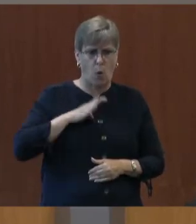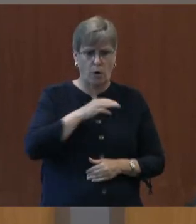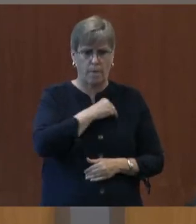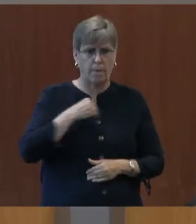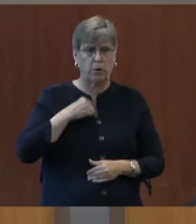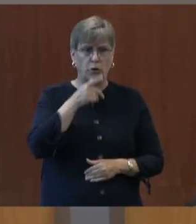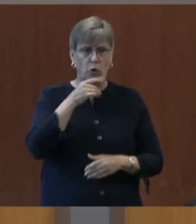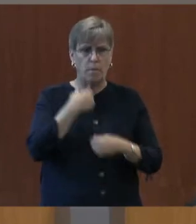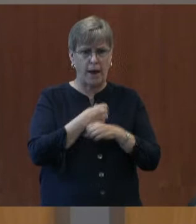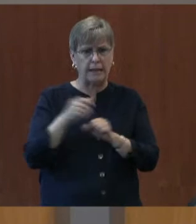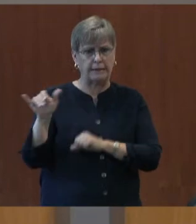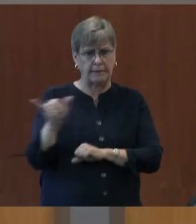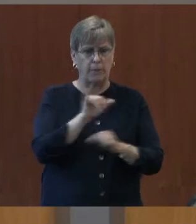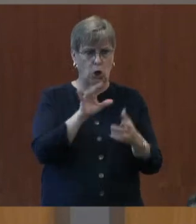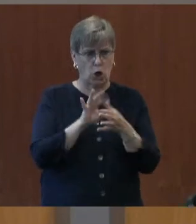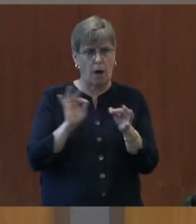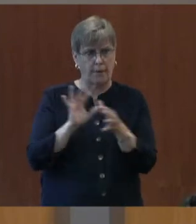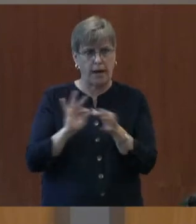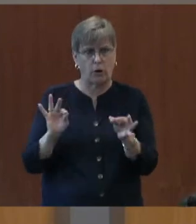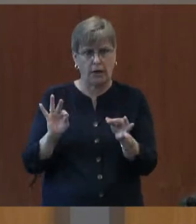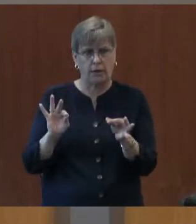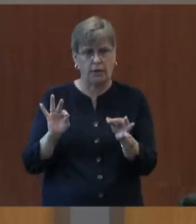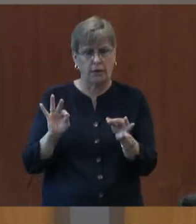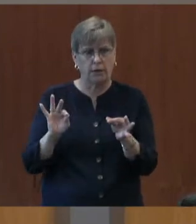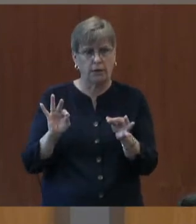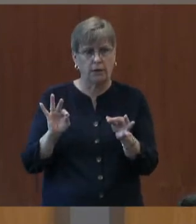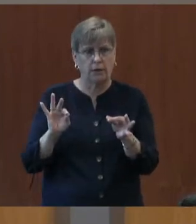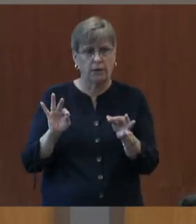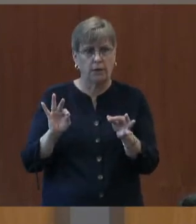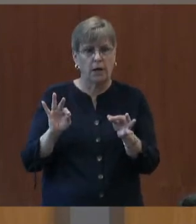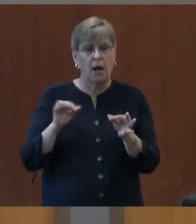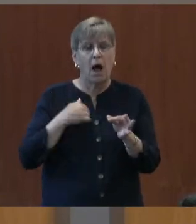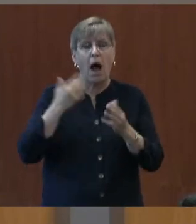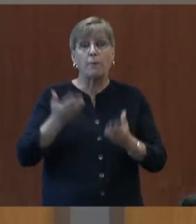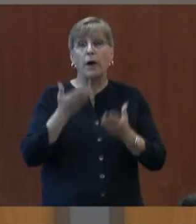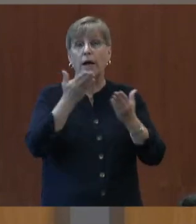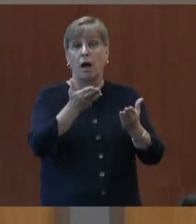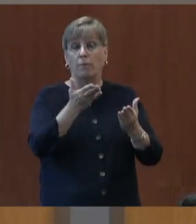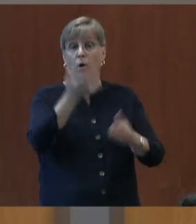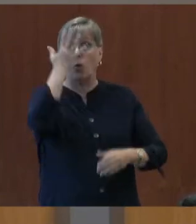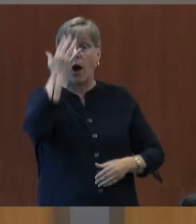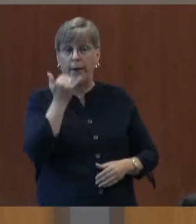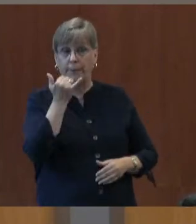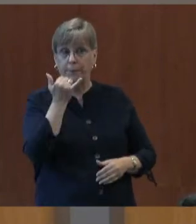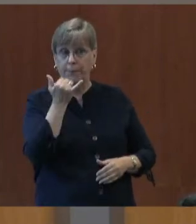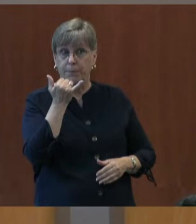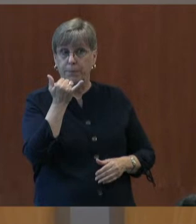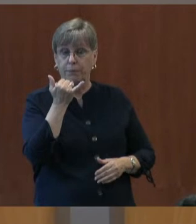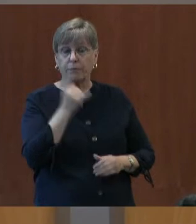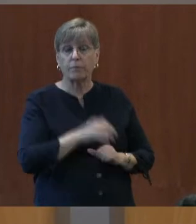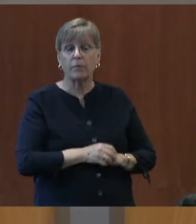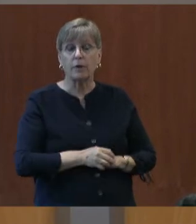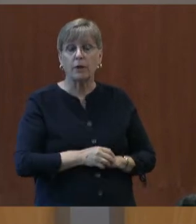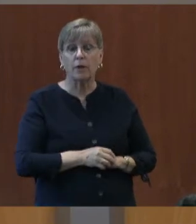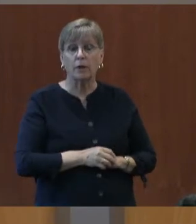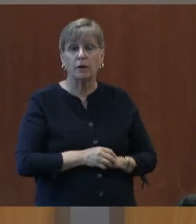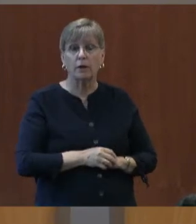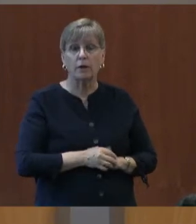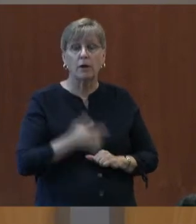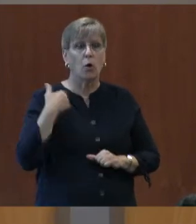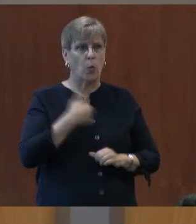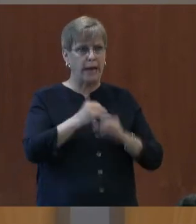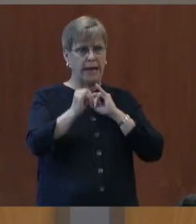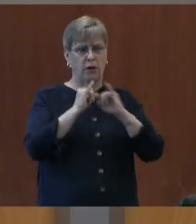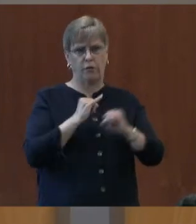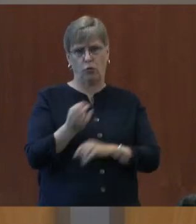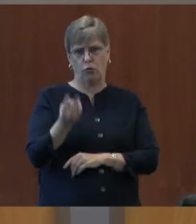who made similar comments, and I bring that up because, you know, we interviewed